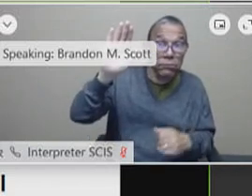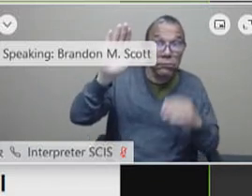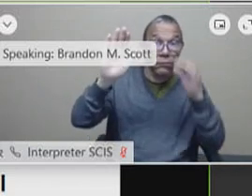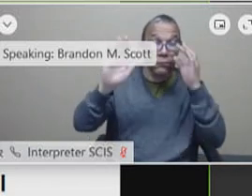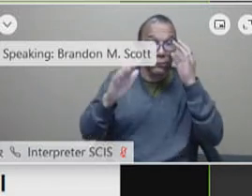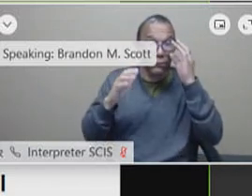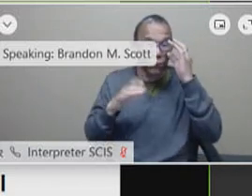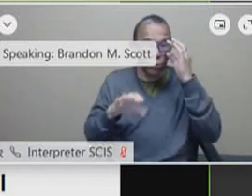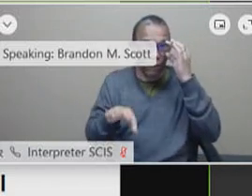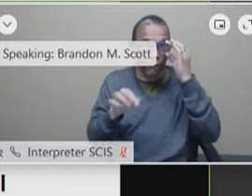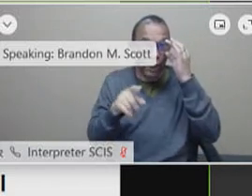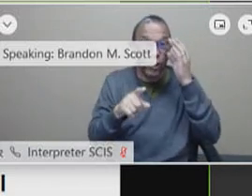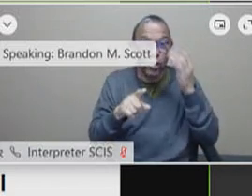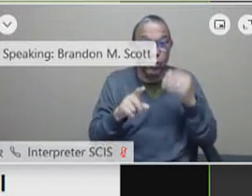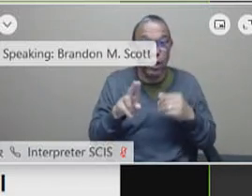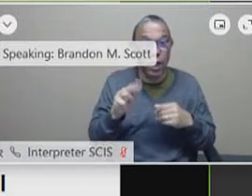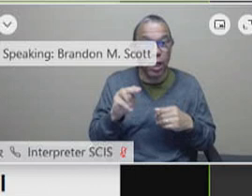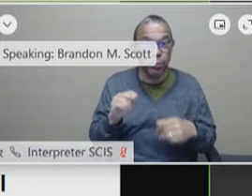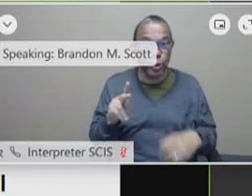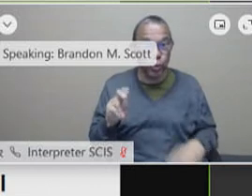can find you and unmute you?